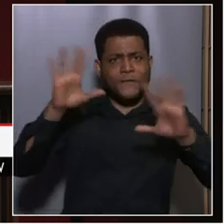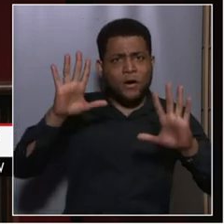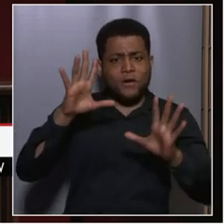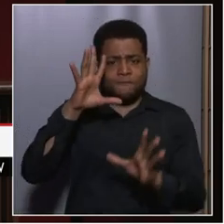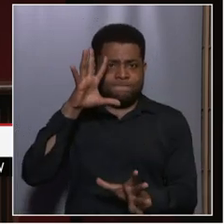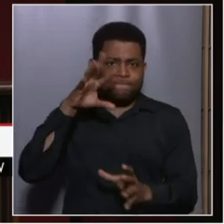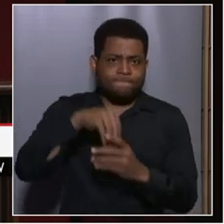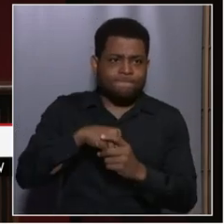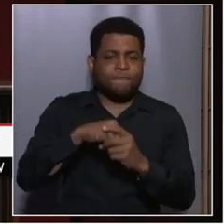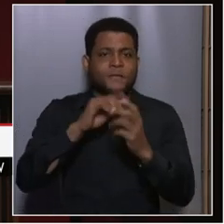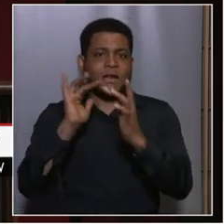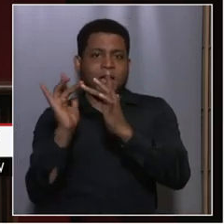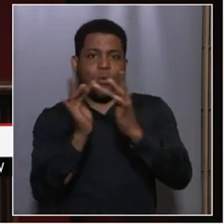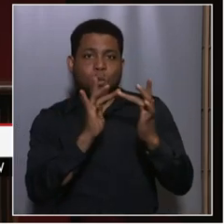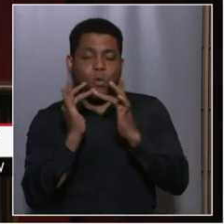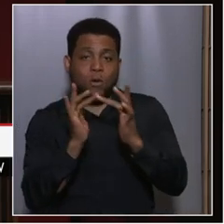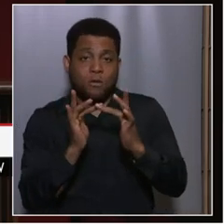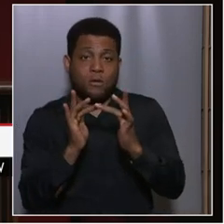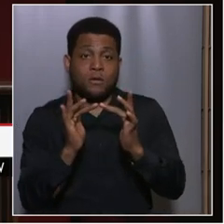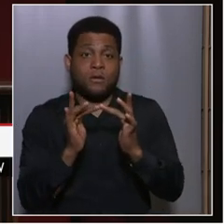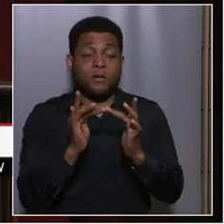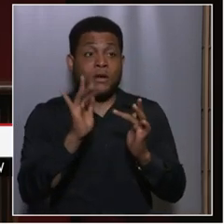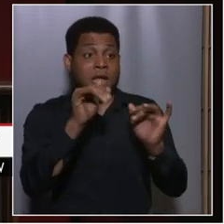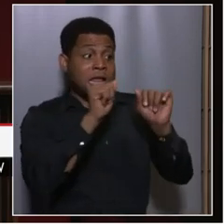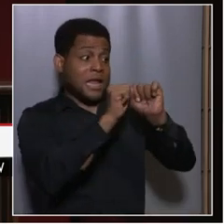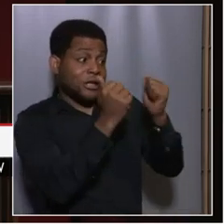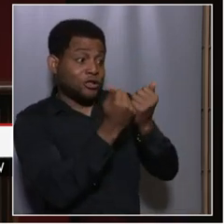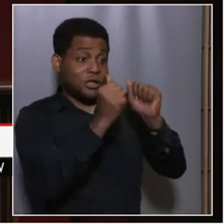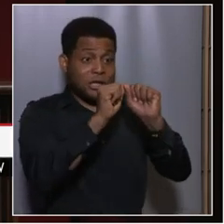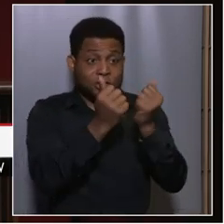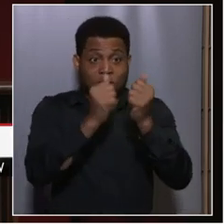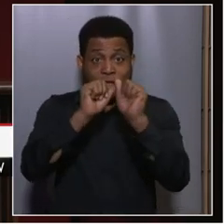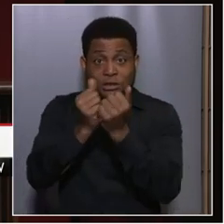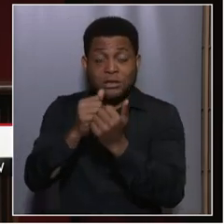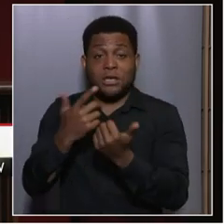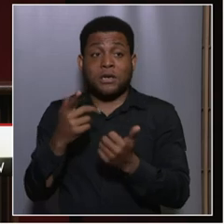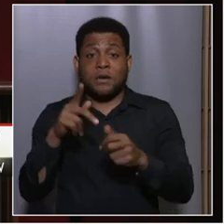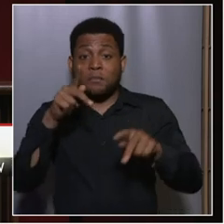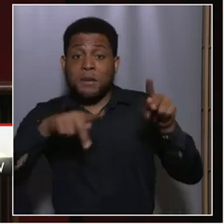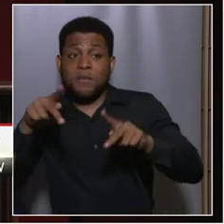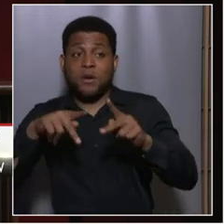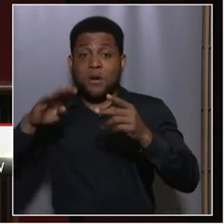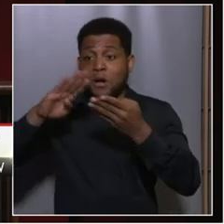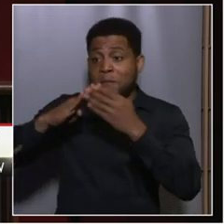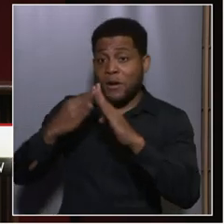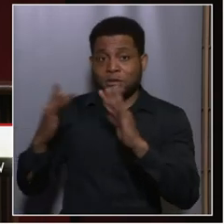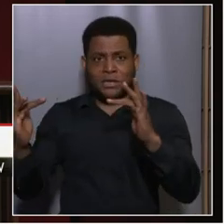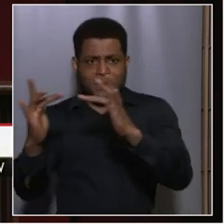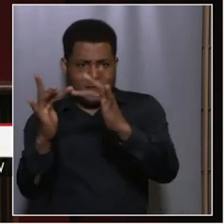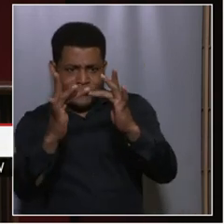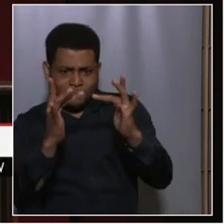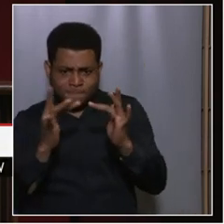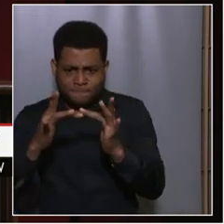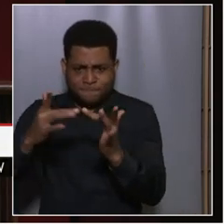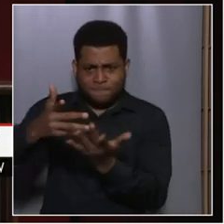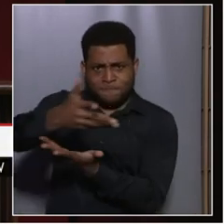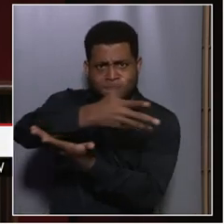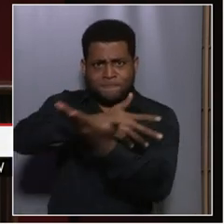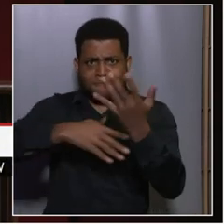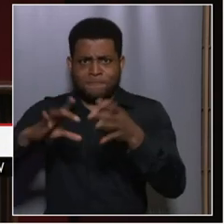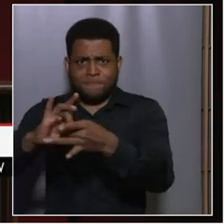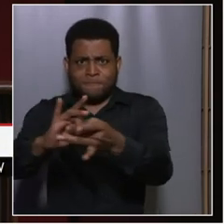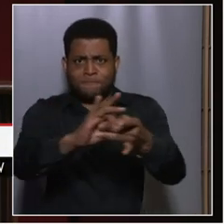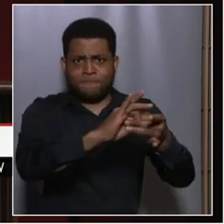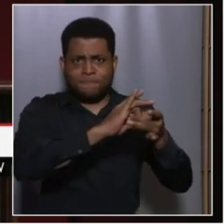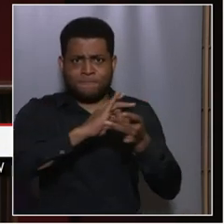government. But your most primary responsibility is to recognize people who that may commit